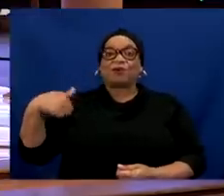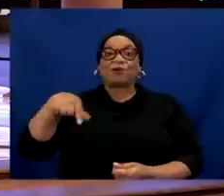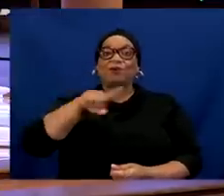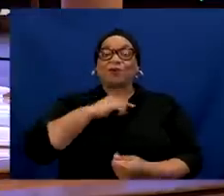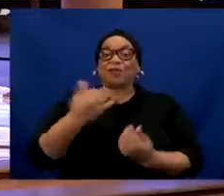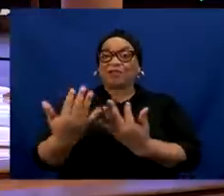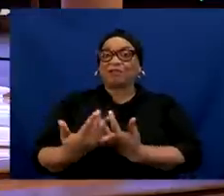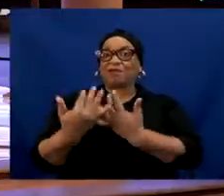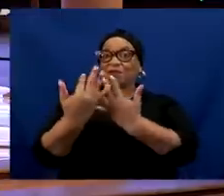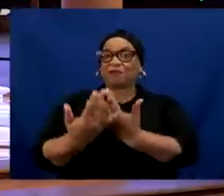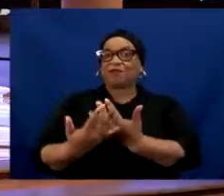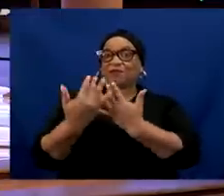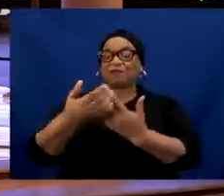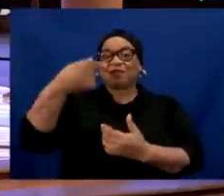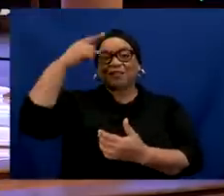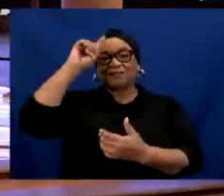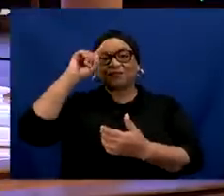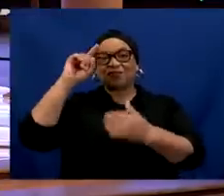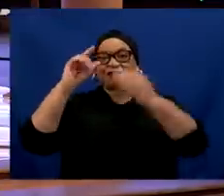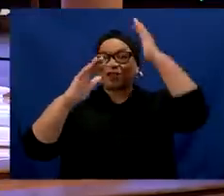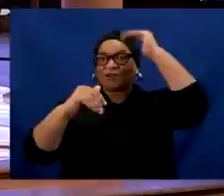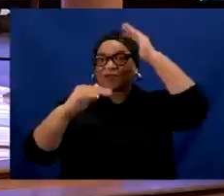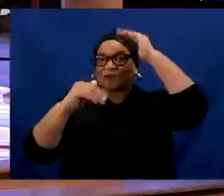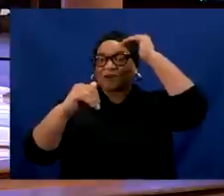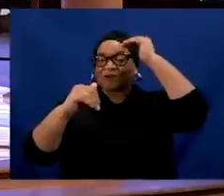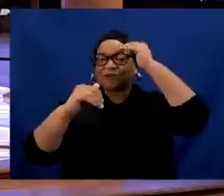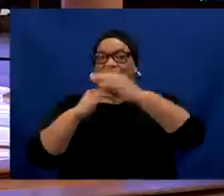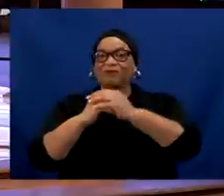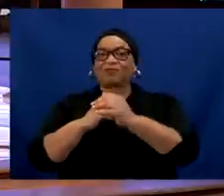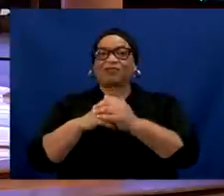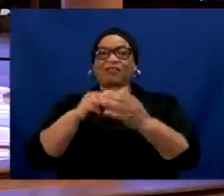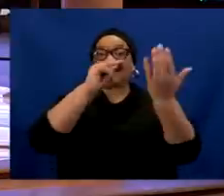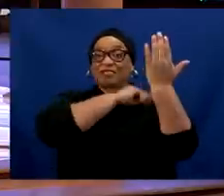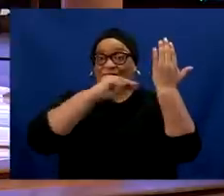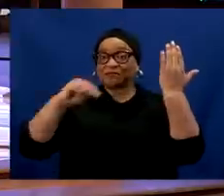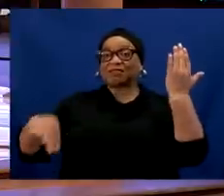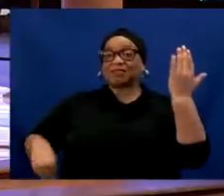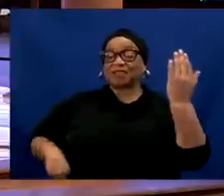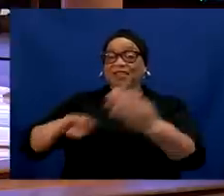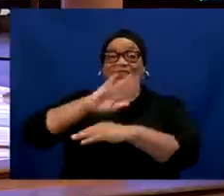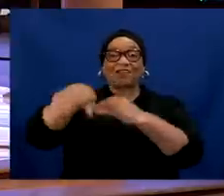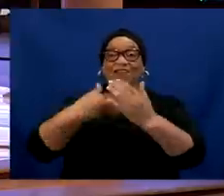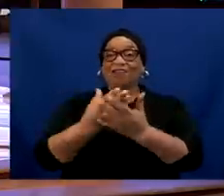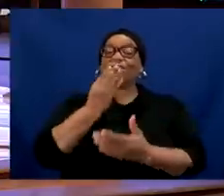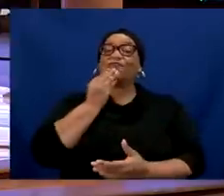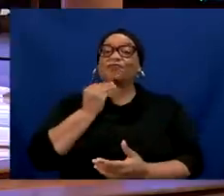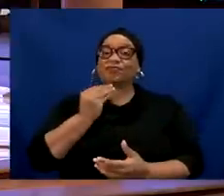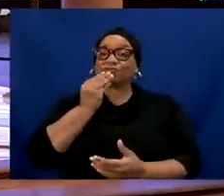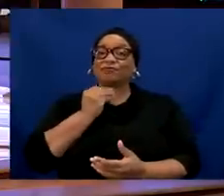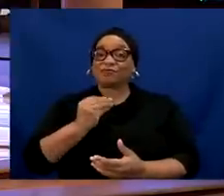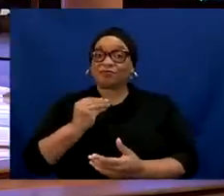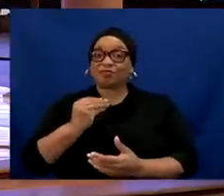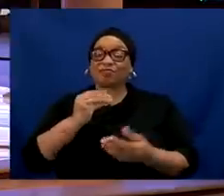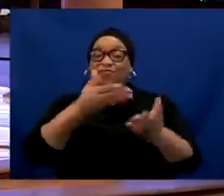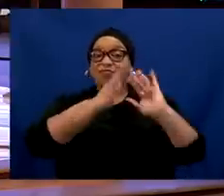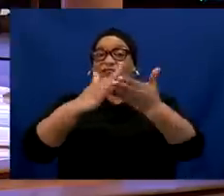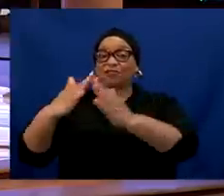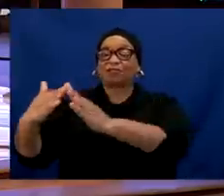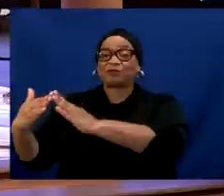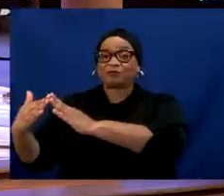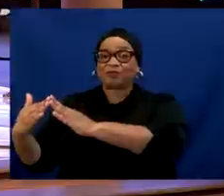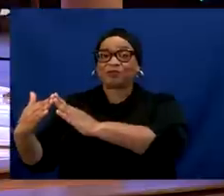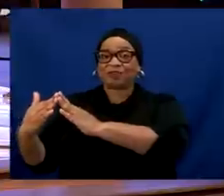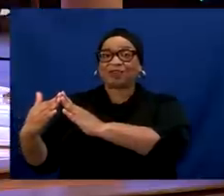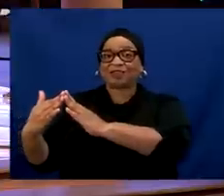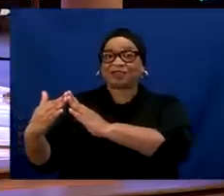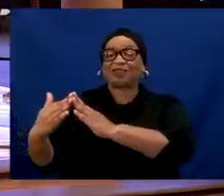the one we've been anticipating. This is the one that all of the Jewish community has heard was on his way. The Messiah,